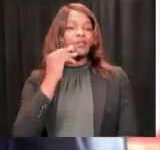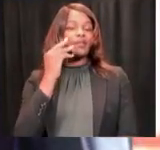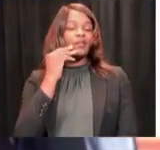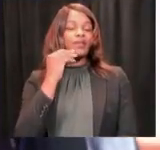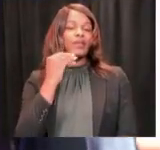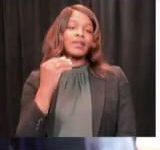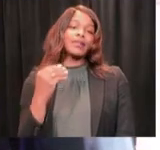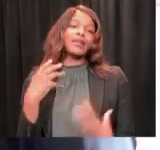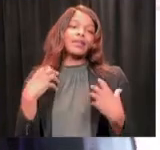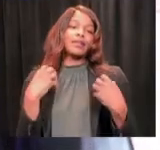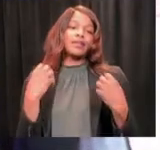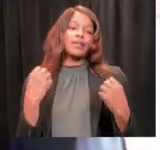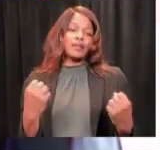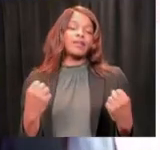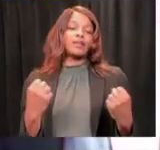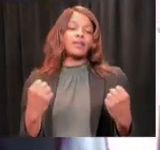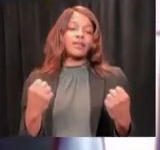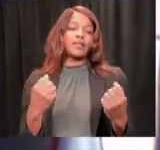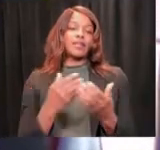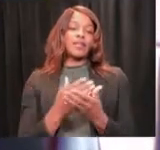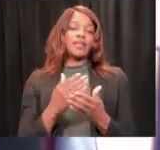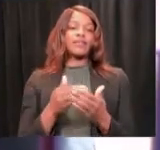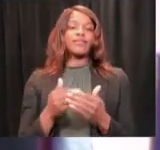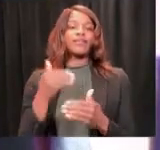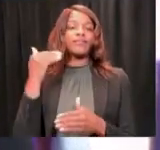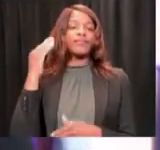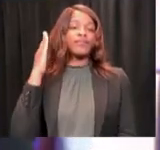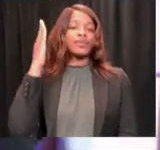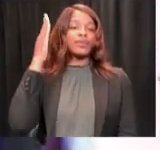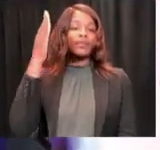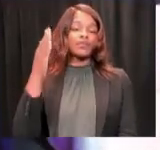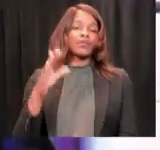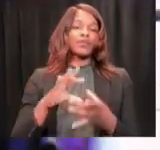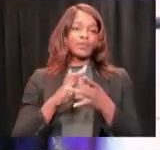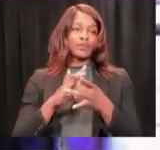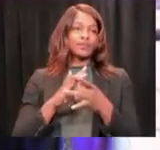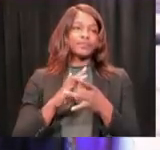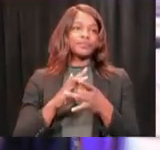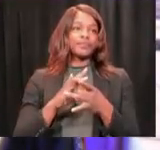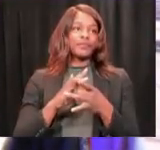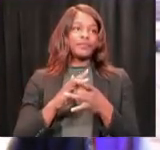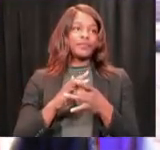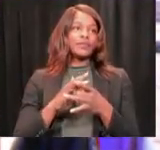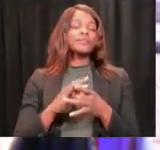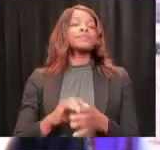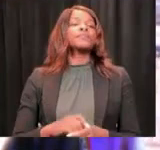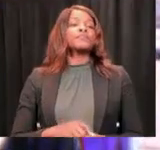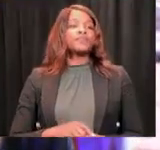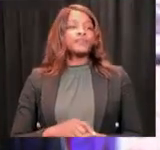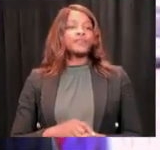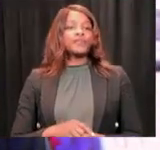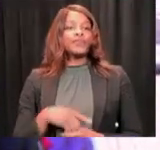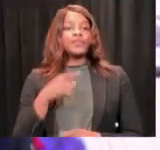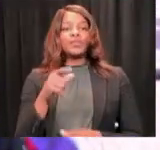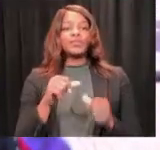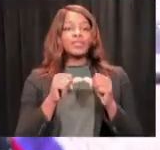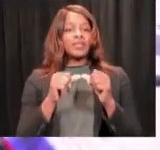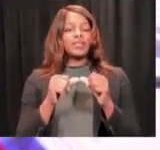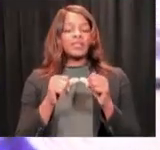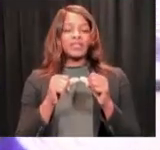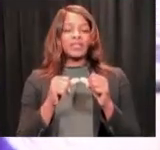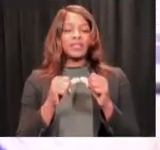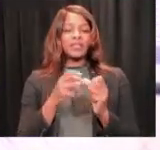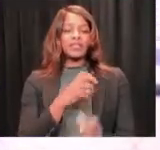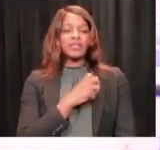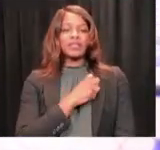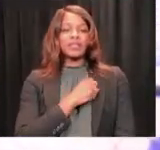relationship. There are some singles today that can never find a healthy relationship because you're still holding on to